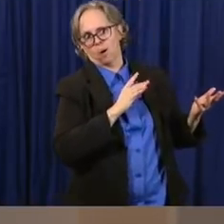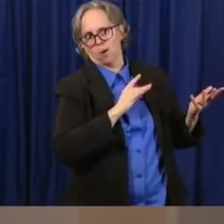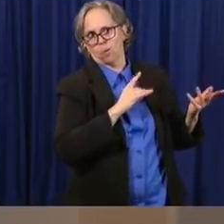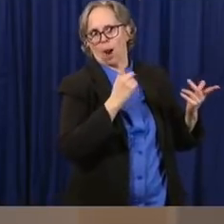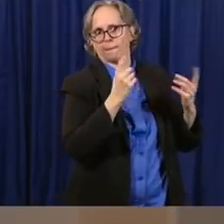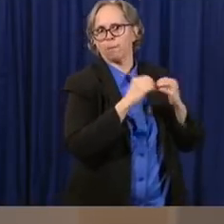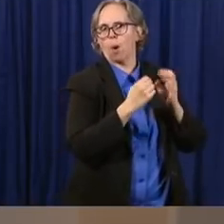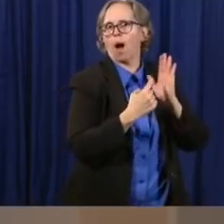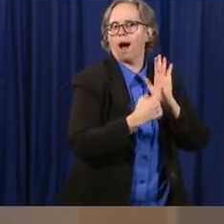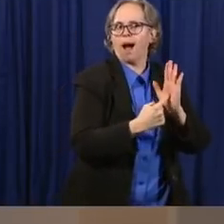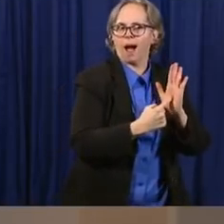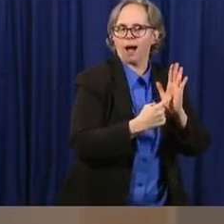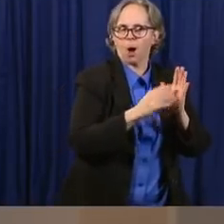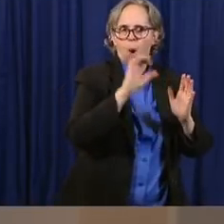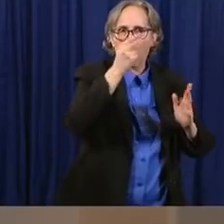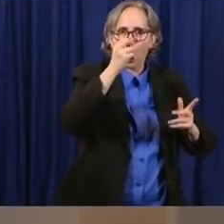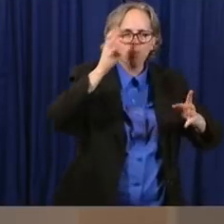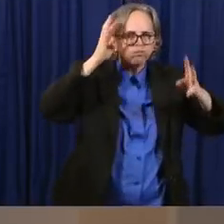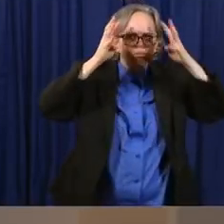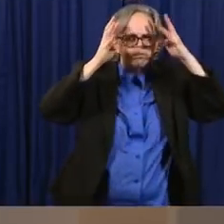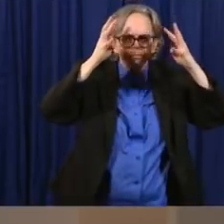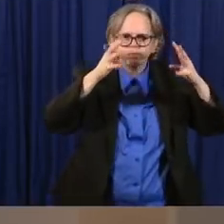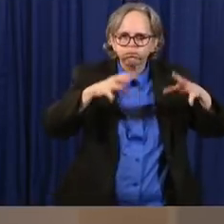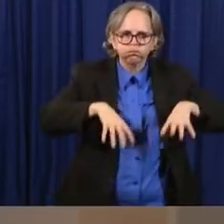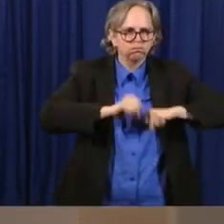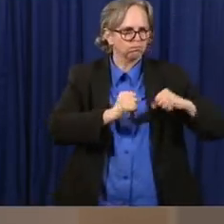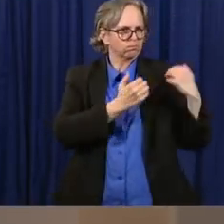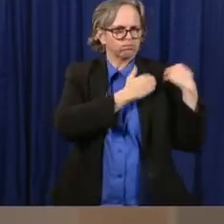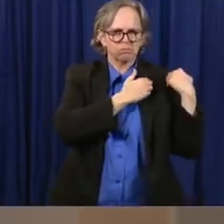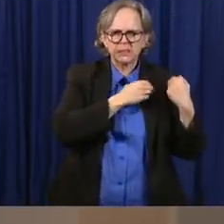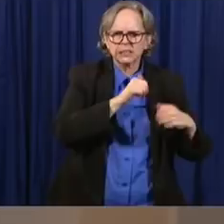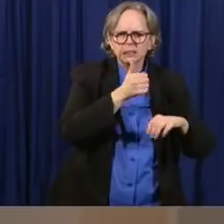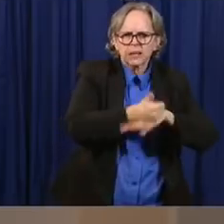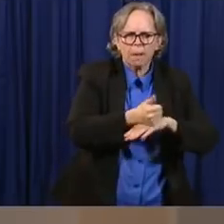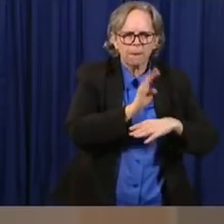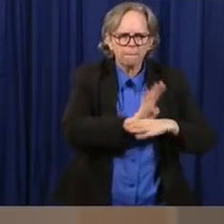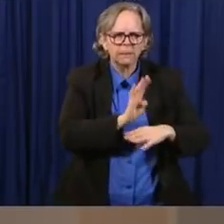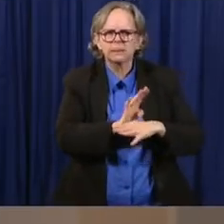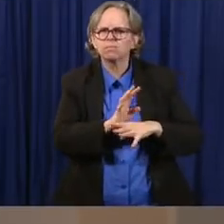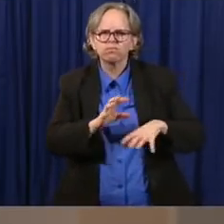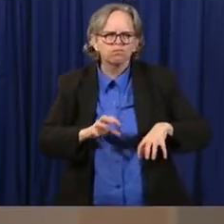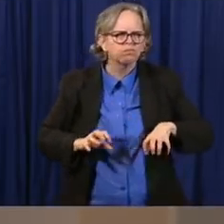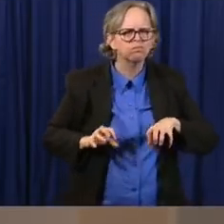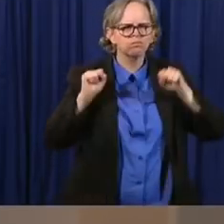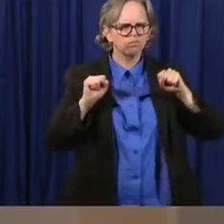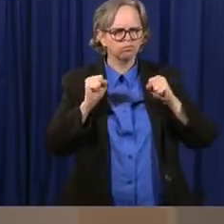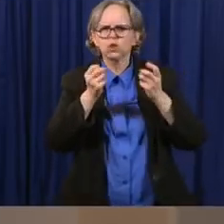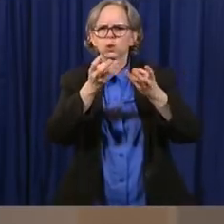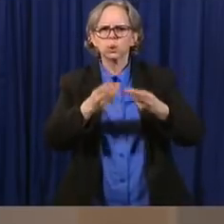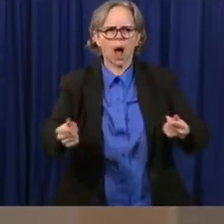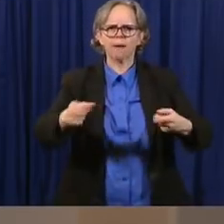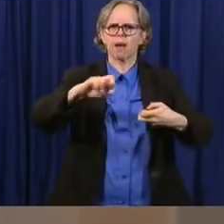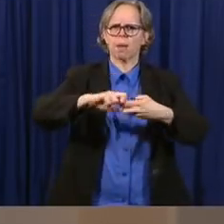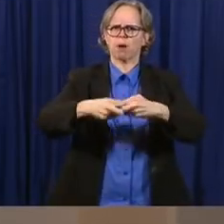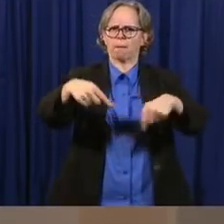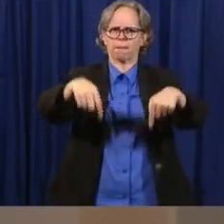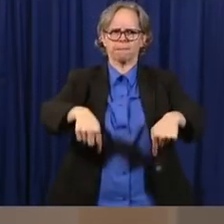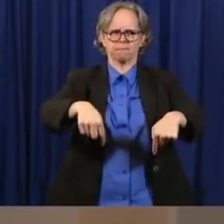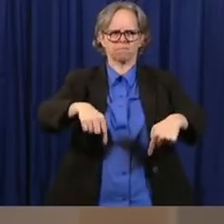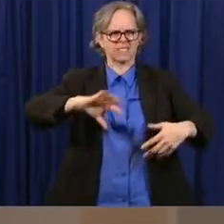the Ohio innovators out there, the businesses who are stepping up and solving problems. The technology for